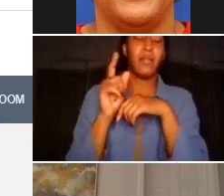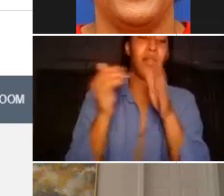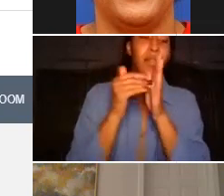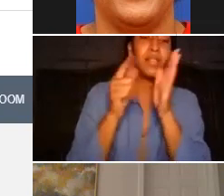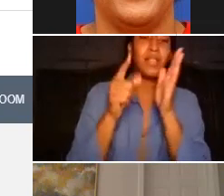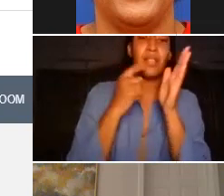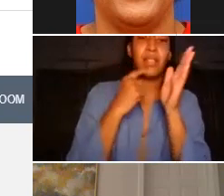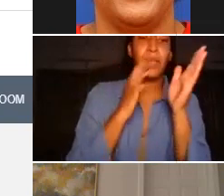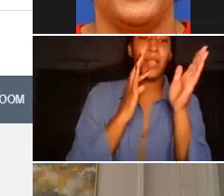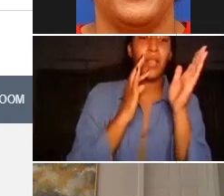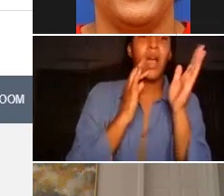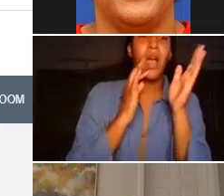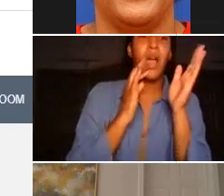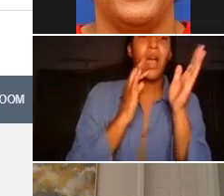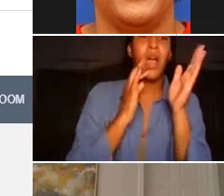each other